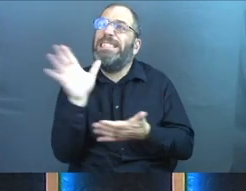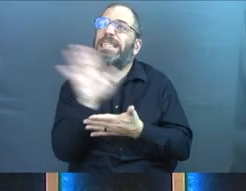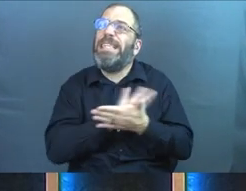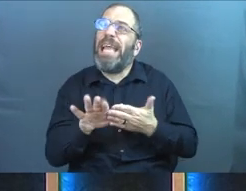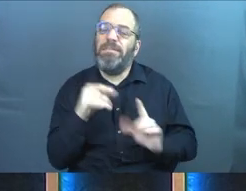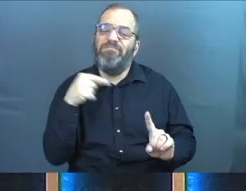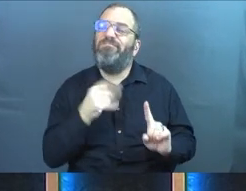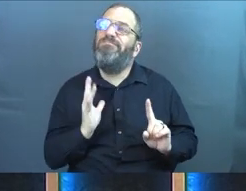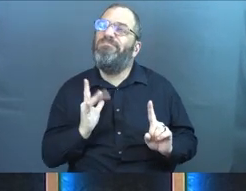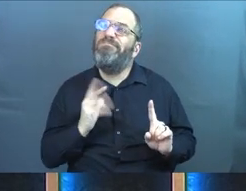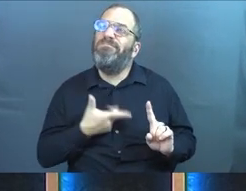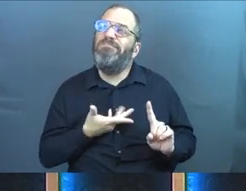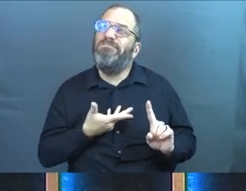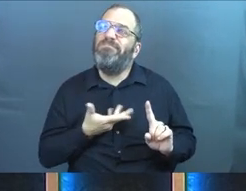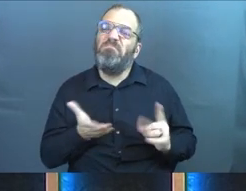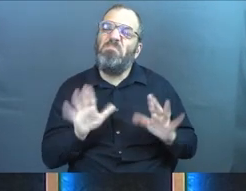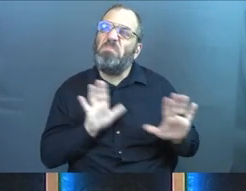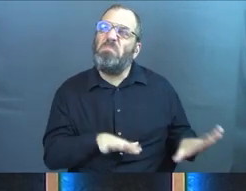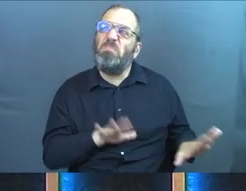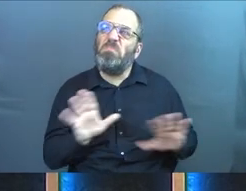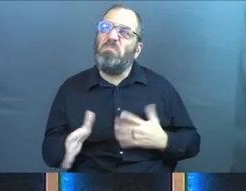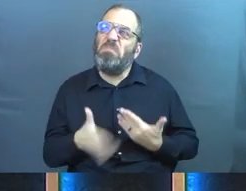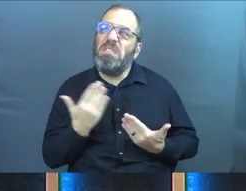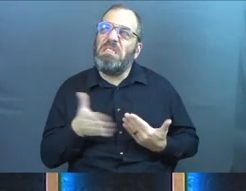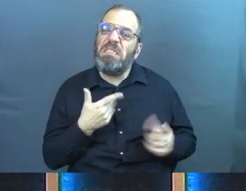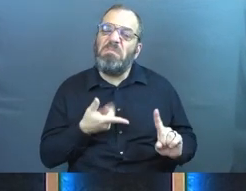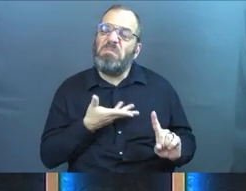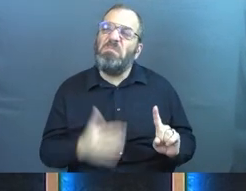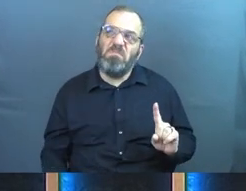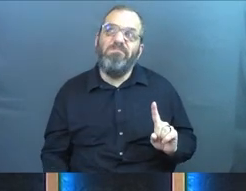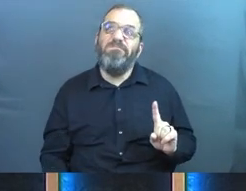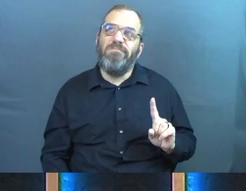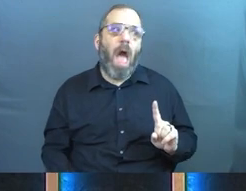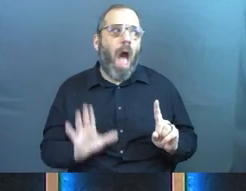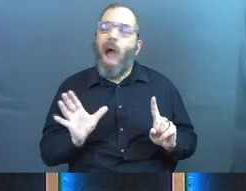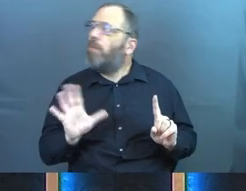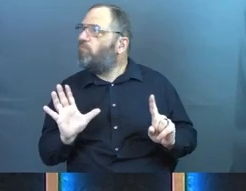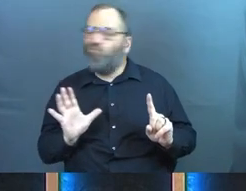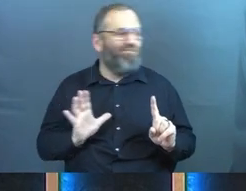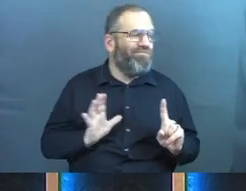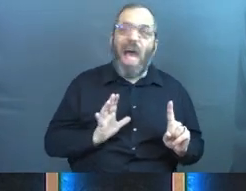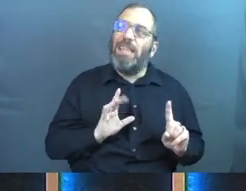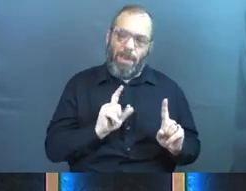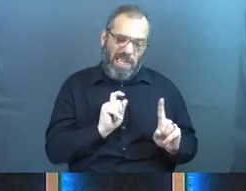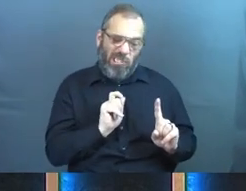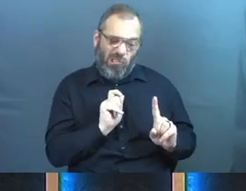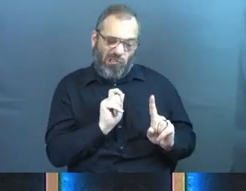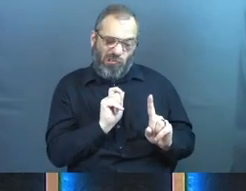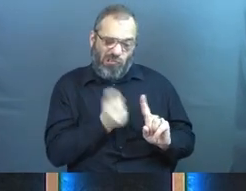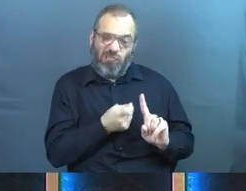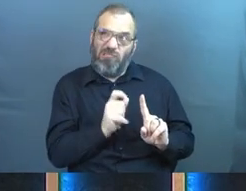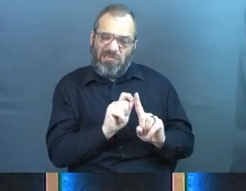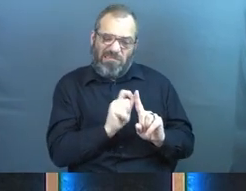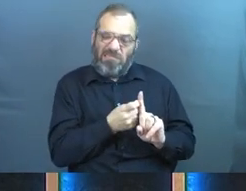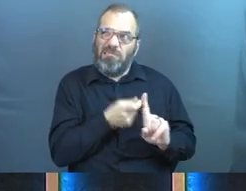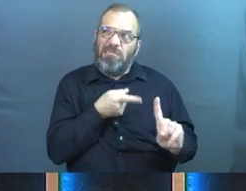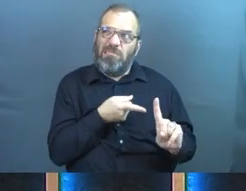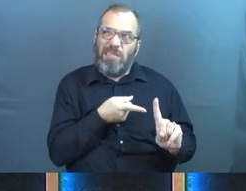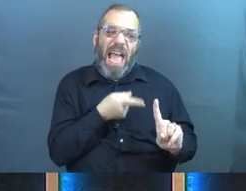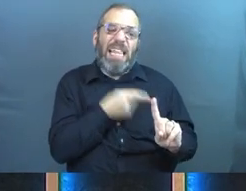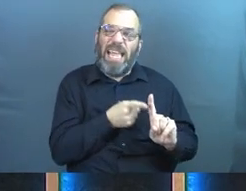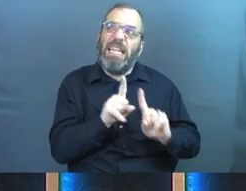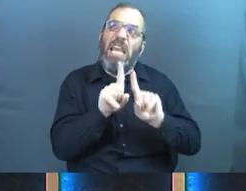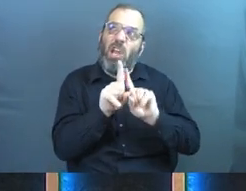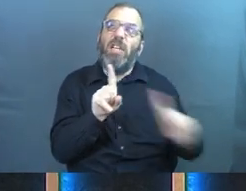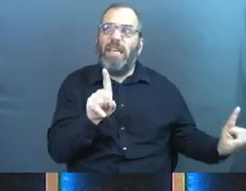nice, too easy, too pleasant. Let me twist him just a little bit. Then he'll